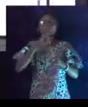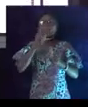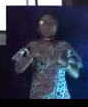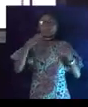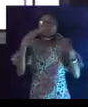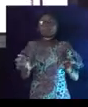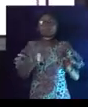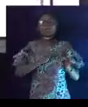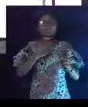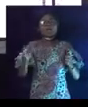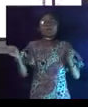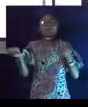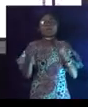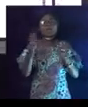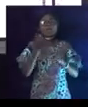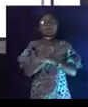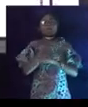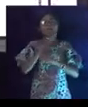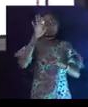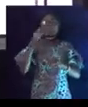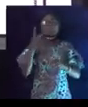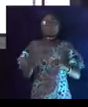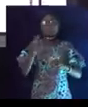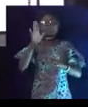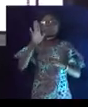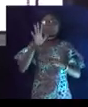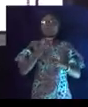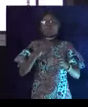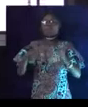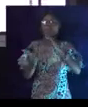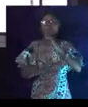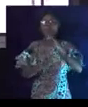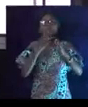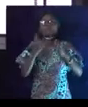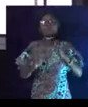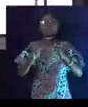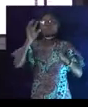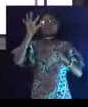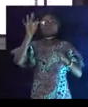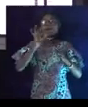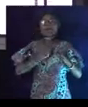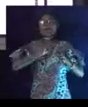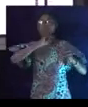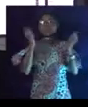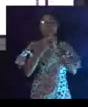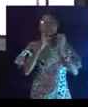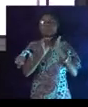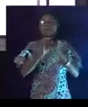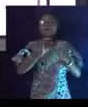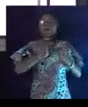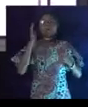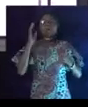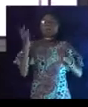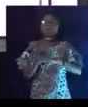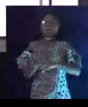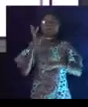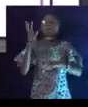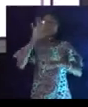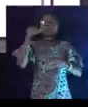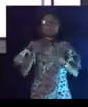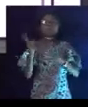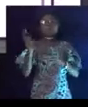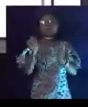connects Fahrenheit to Celsius, and it's going to come up right about now. 1 unit of the Fahrenheit is the same thing as 1 unit of the Celsius, but I have to